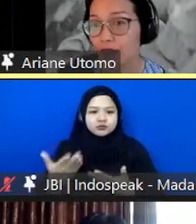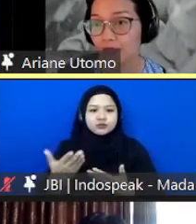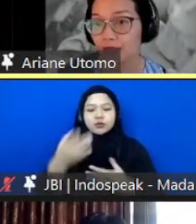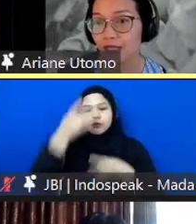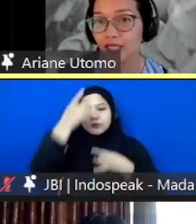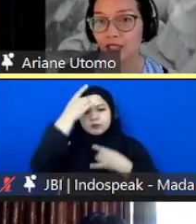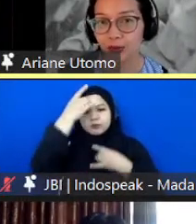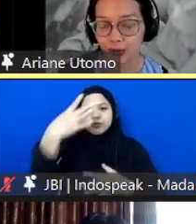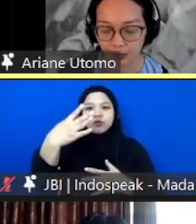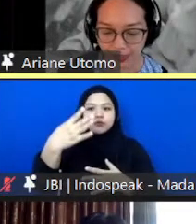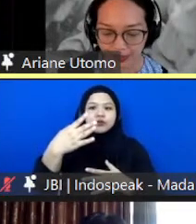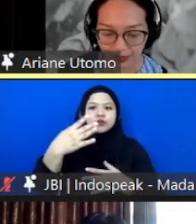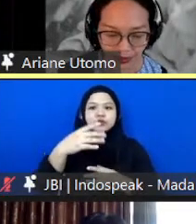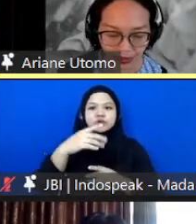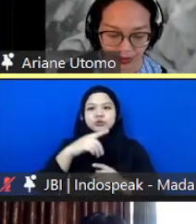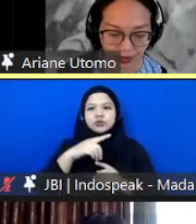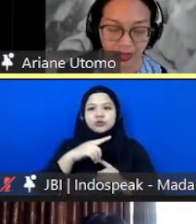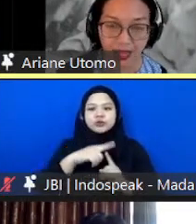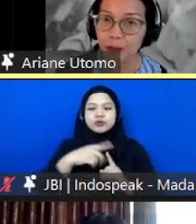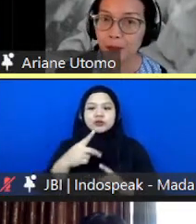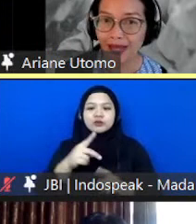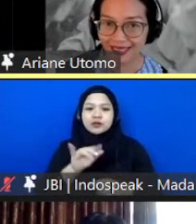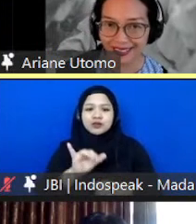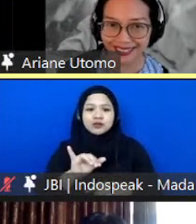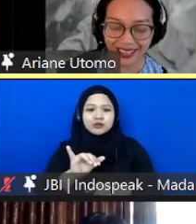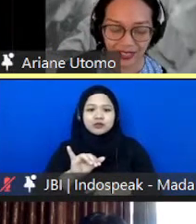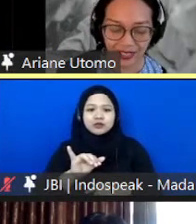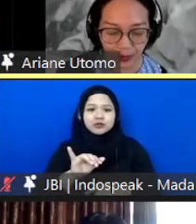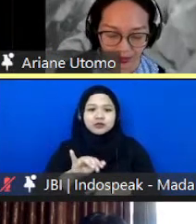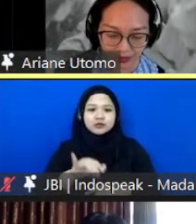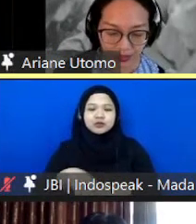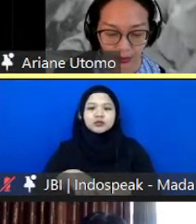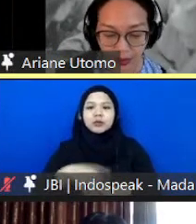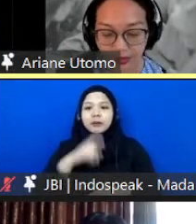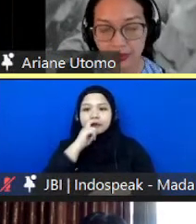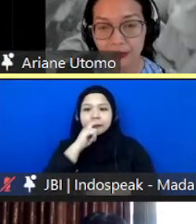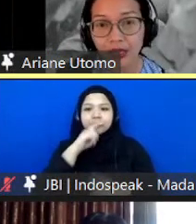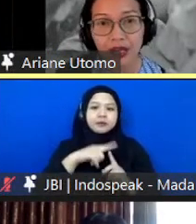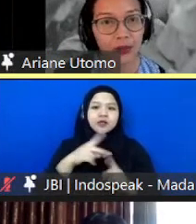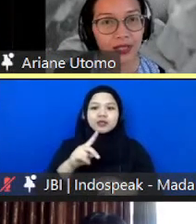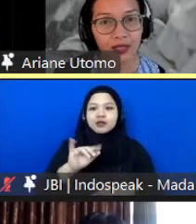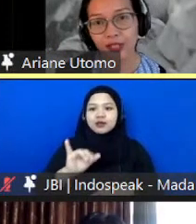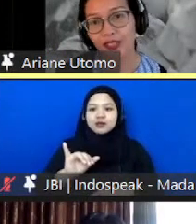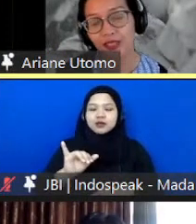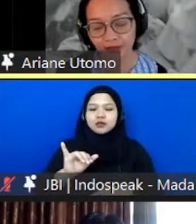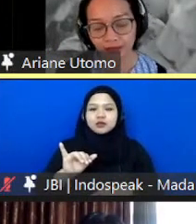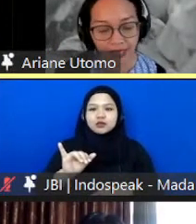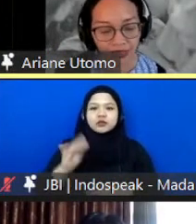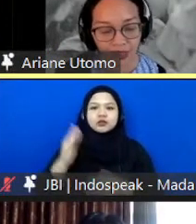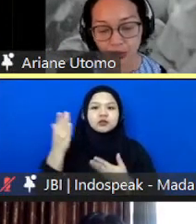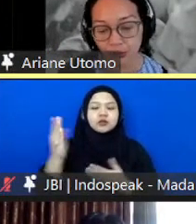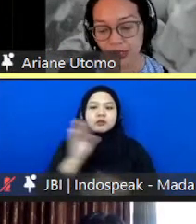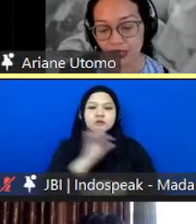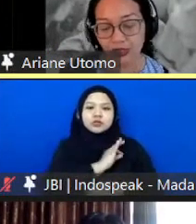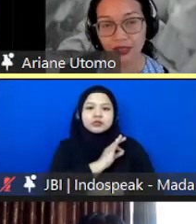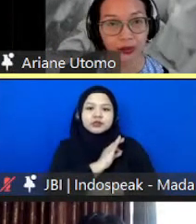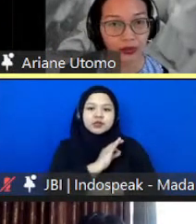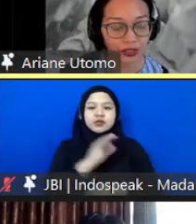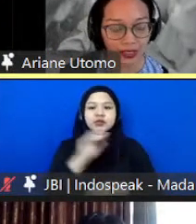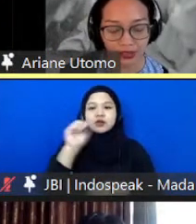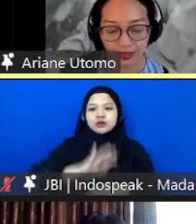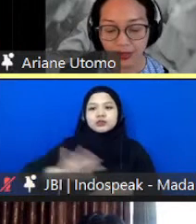of Demography, to speak first. Pak Terry, as many of us call him, was the president of the Asian